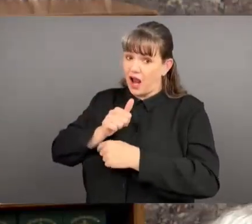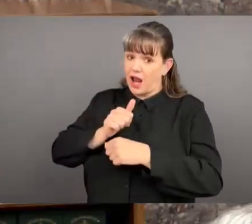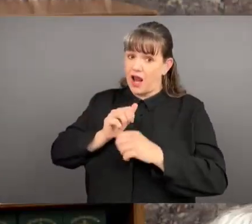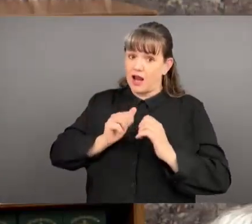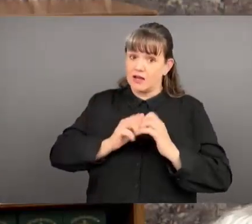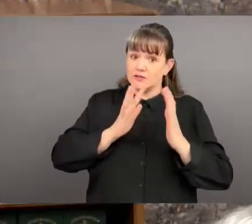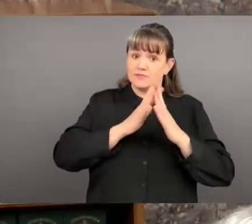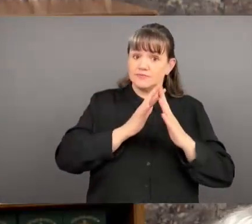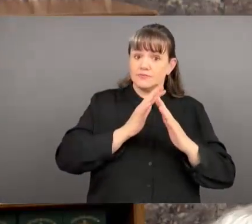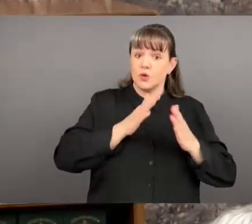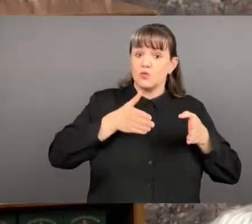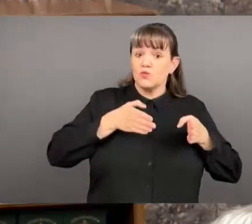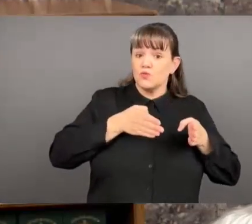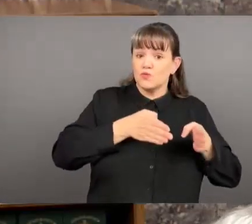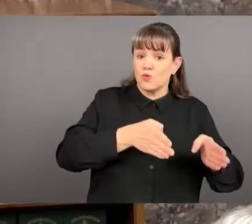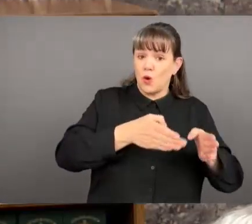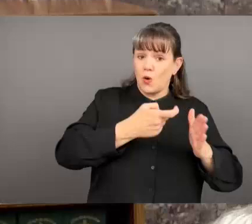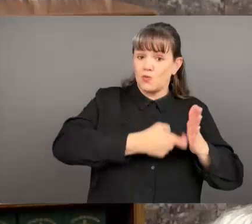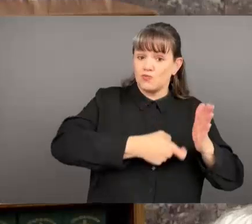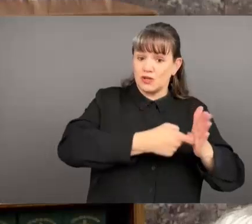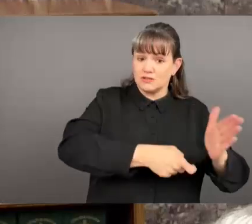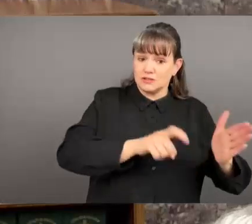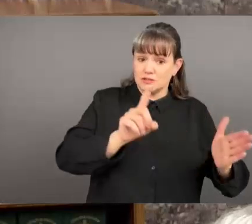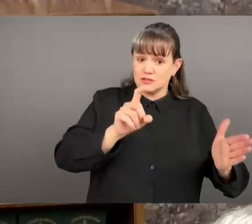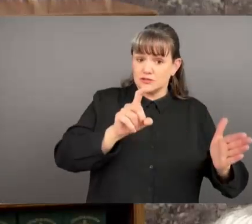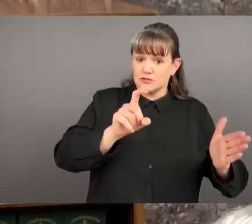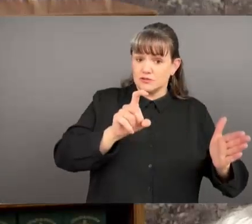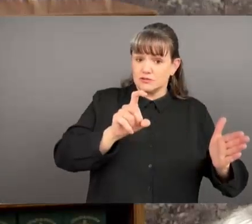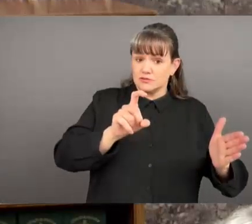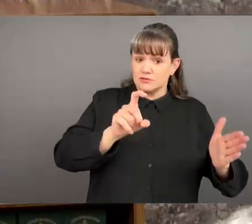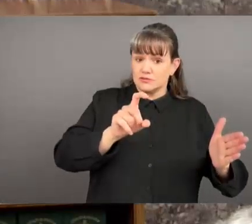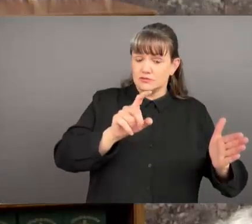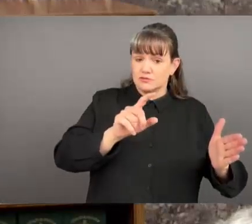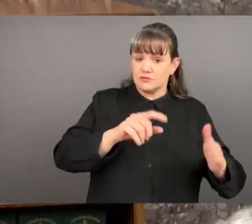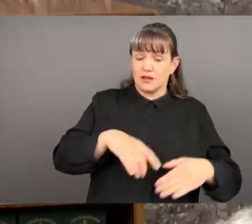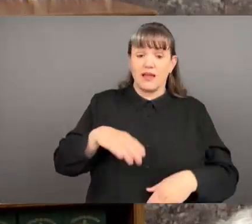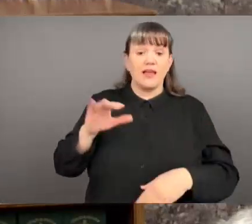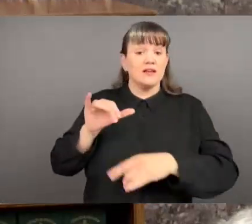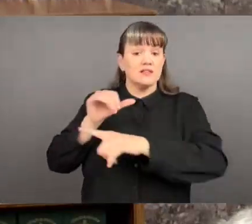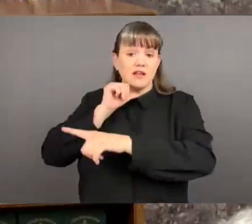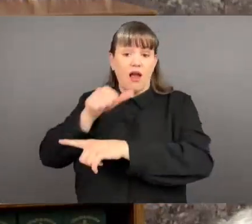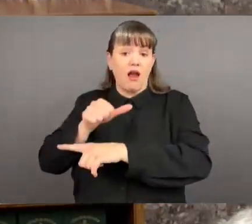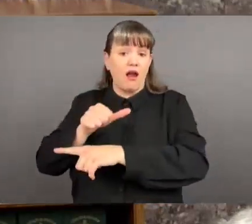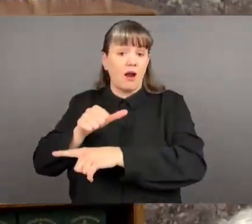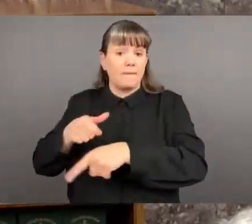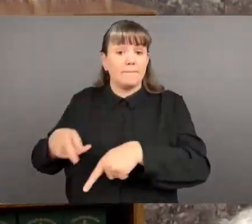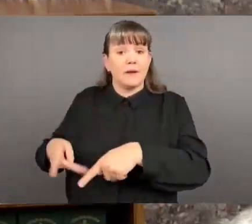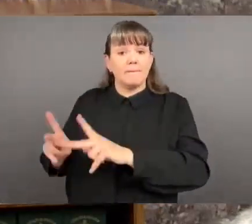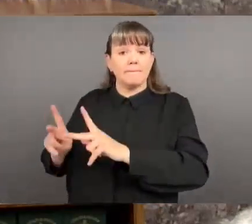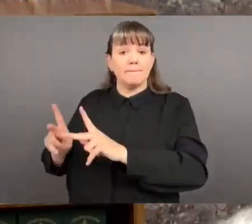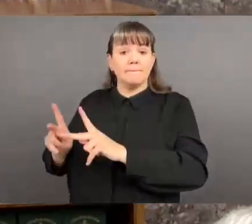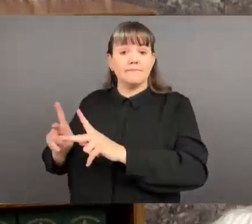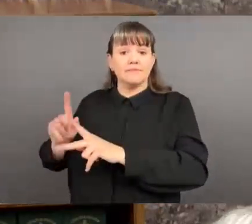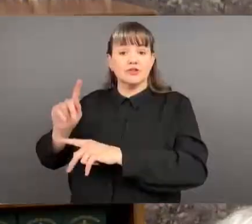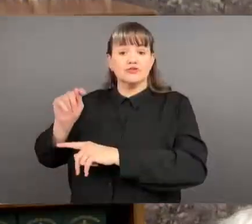and that he will not be giving TransLink the tool to implement road pricing in British Columbia?